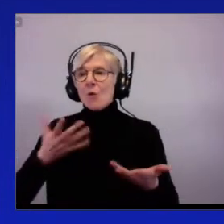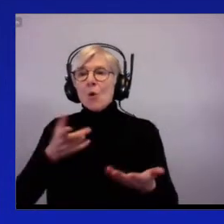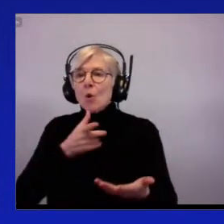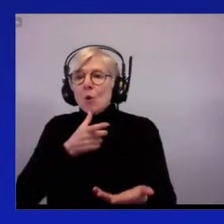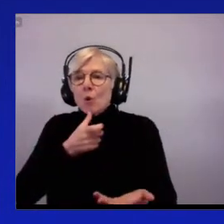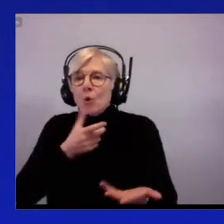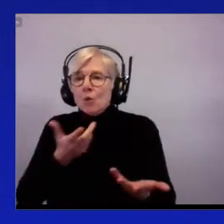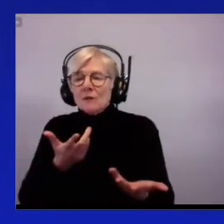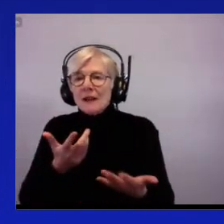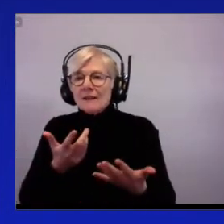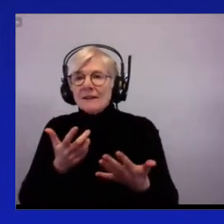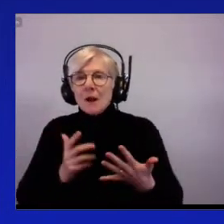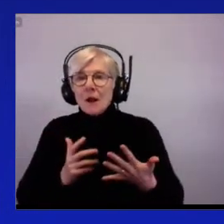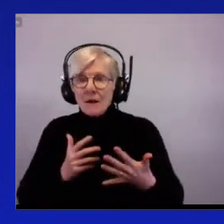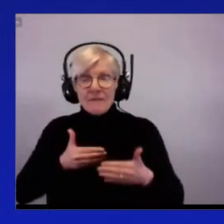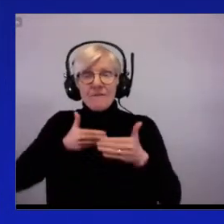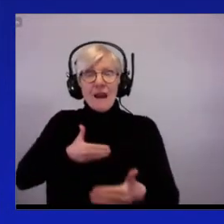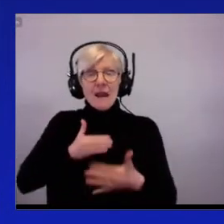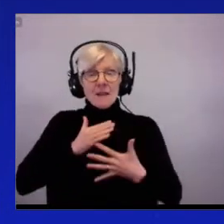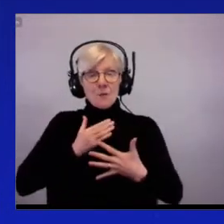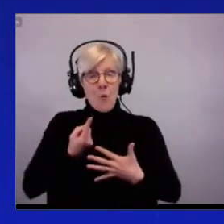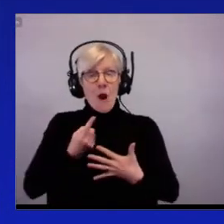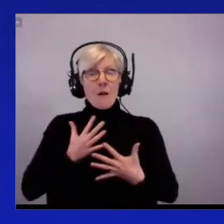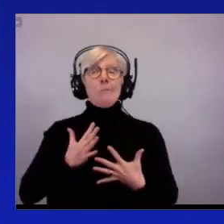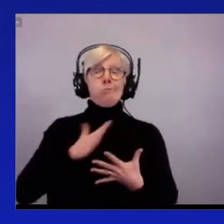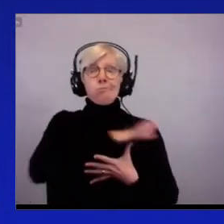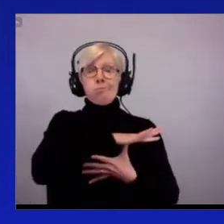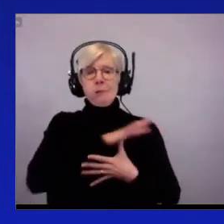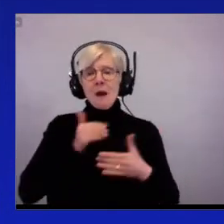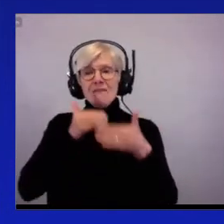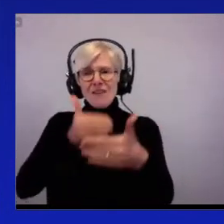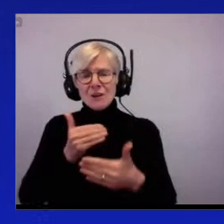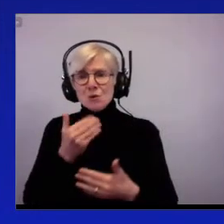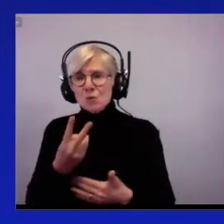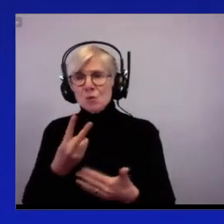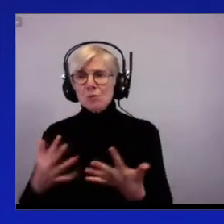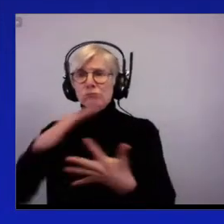been defined? I'll let Dr. Etches talk a little bit to that.